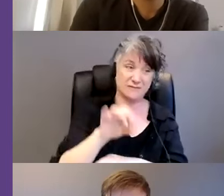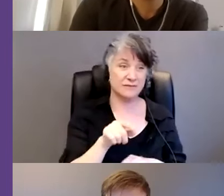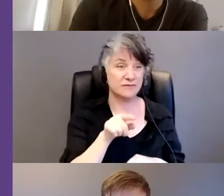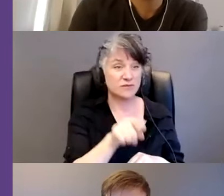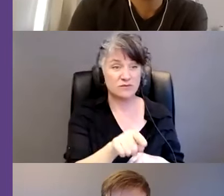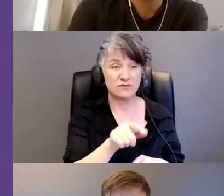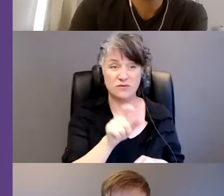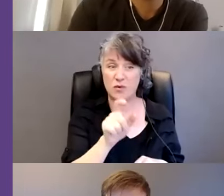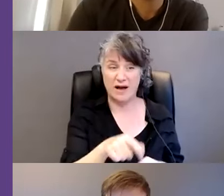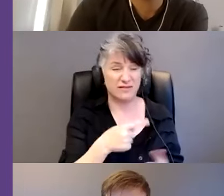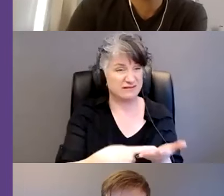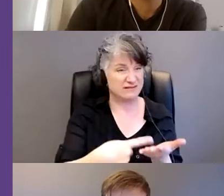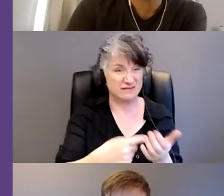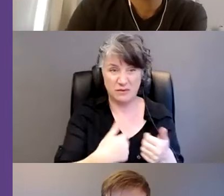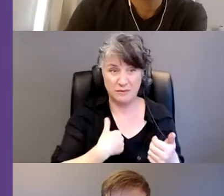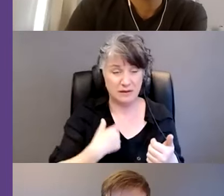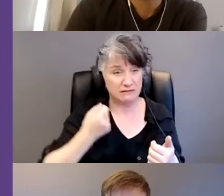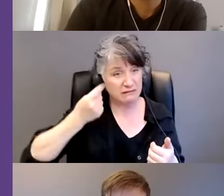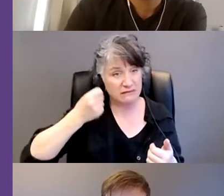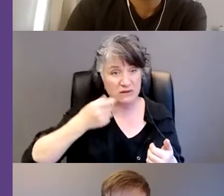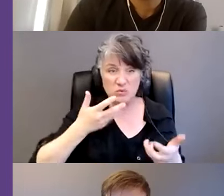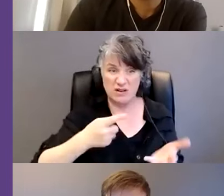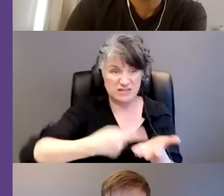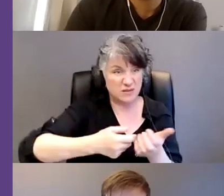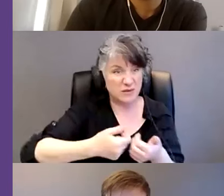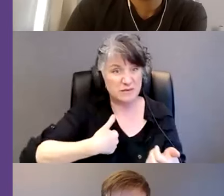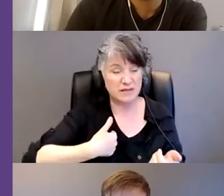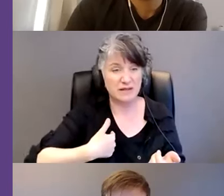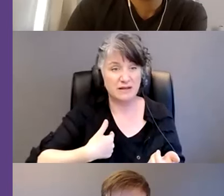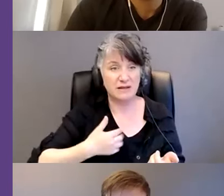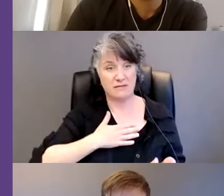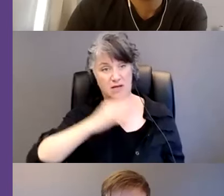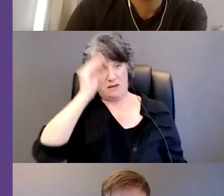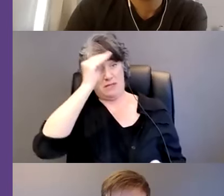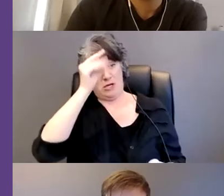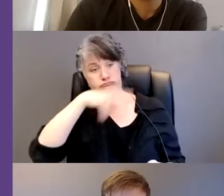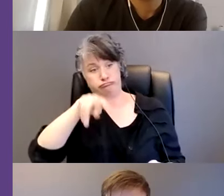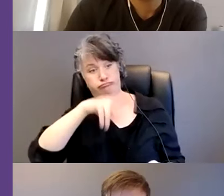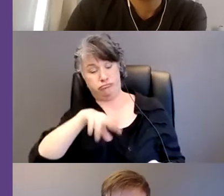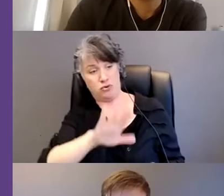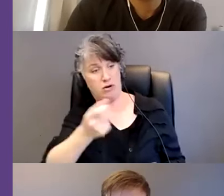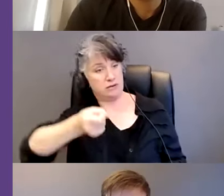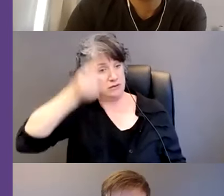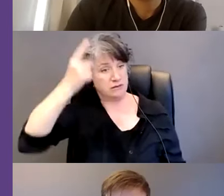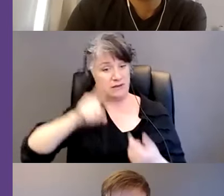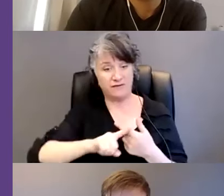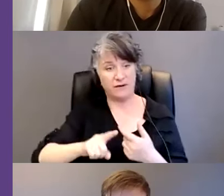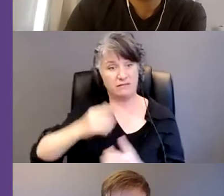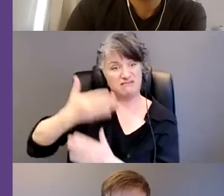to speak to me, but if you don't want to speak to me, then I will have to base my opinion of your understanding on what's in the